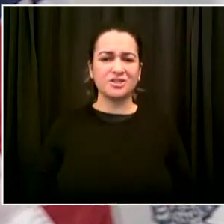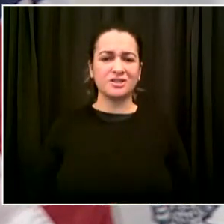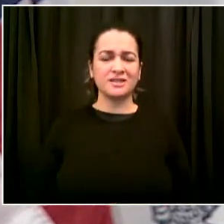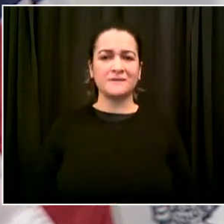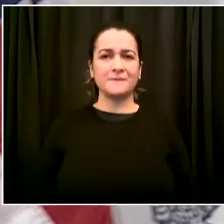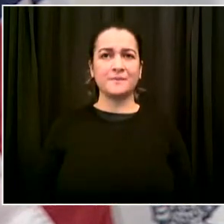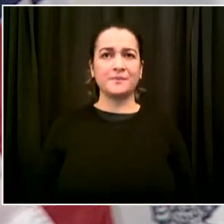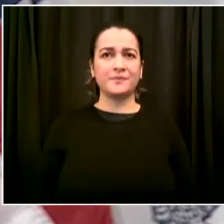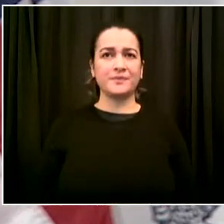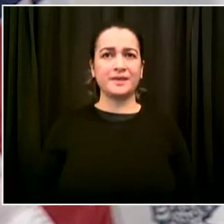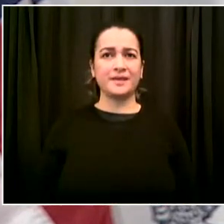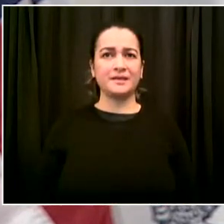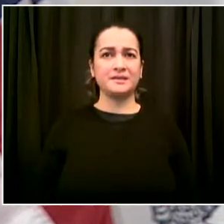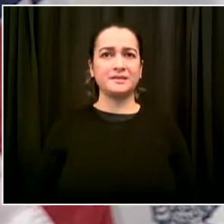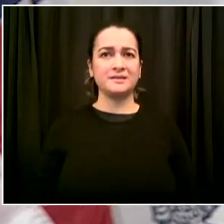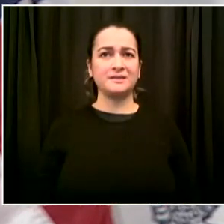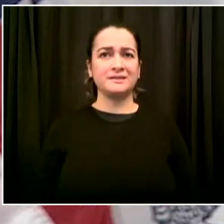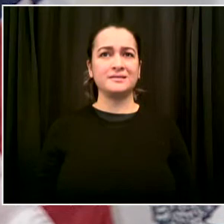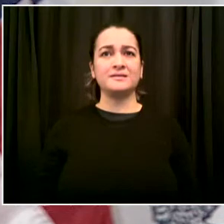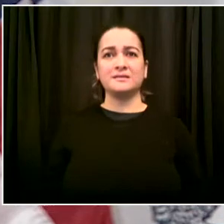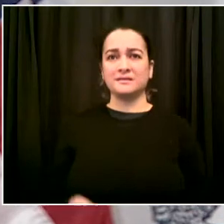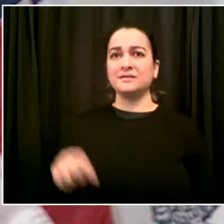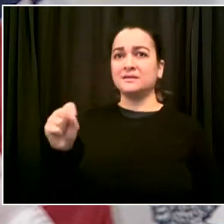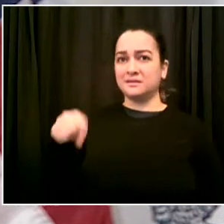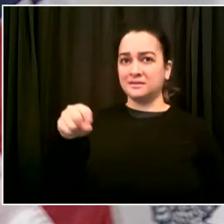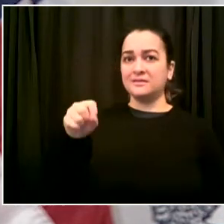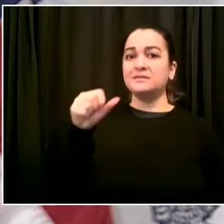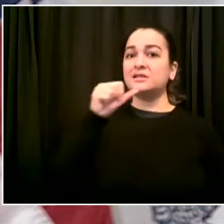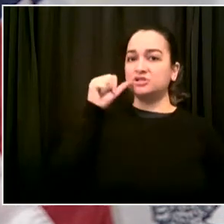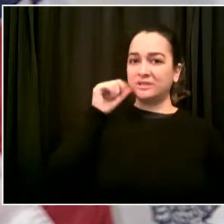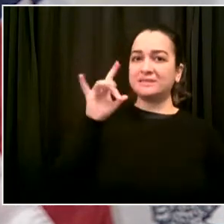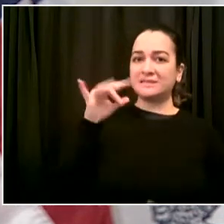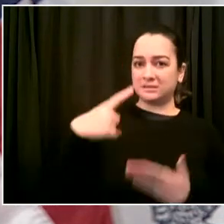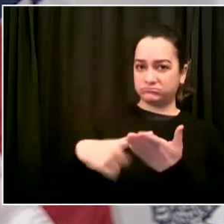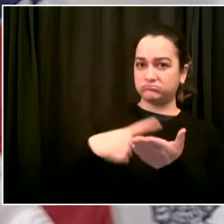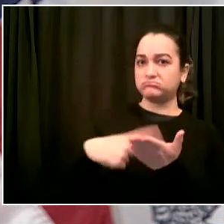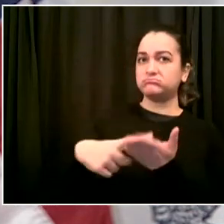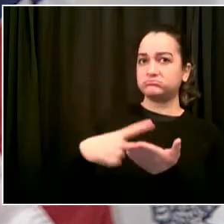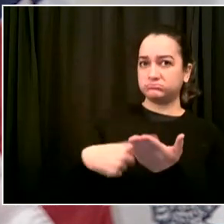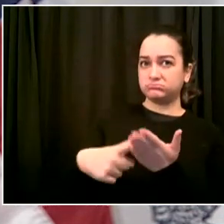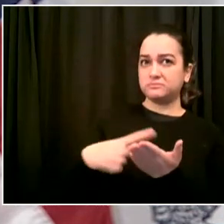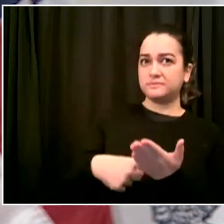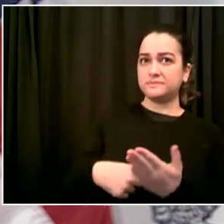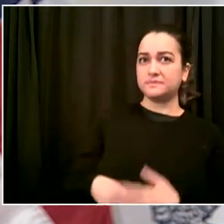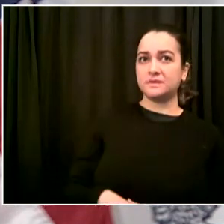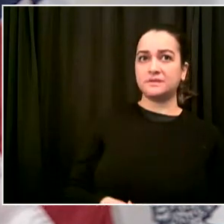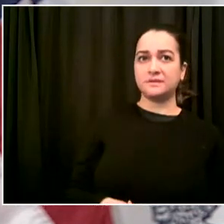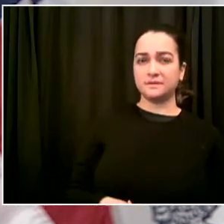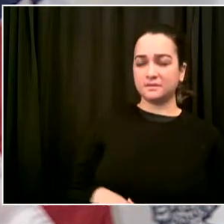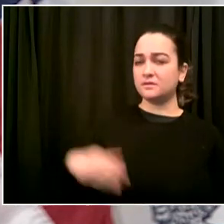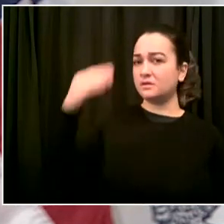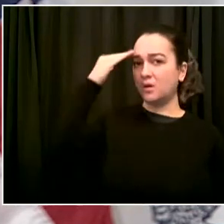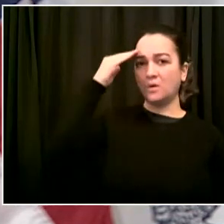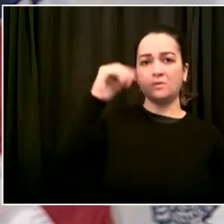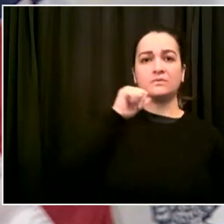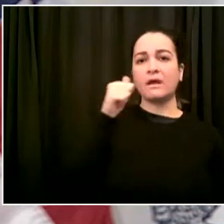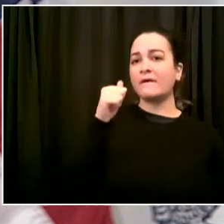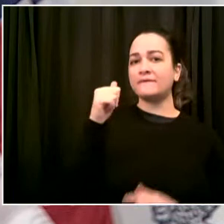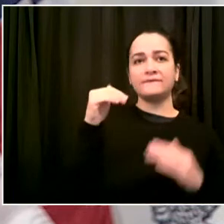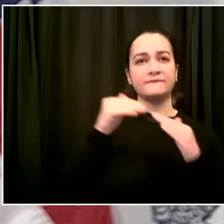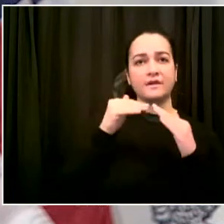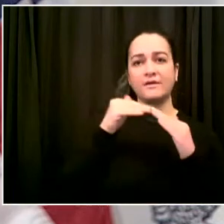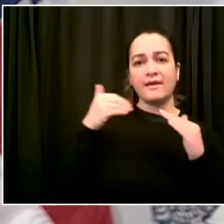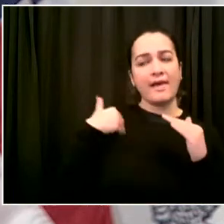Dr. Choksi and all of our colleagues in detail about this in the last few days as we got ready for yesterday's